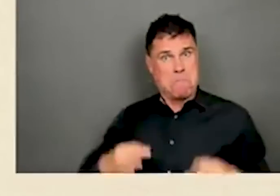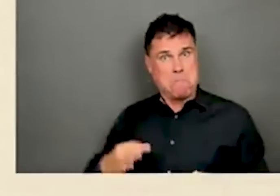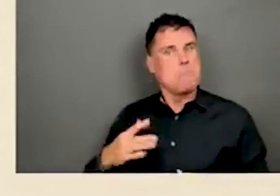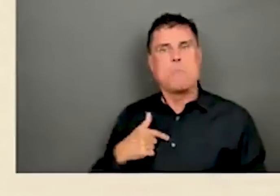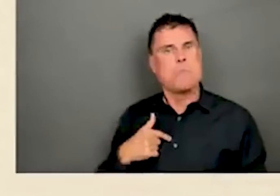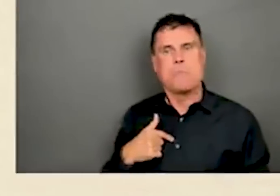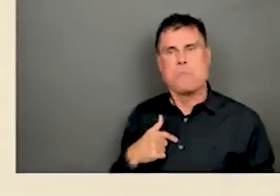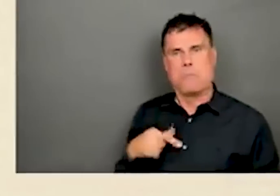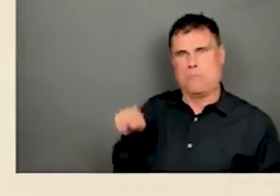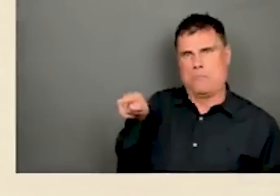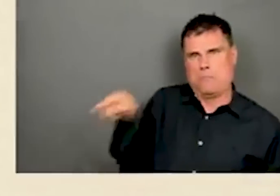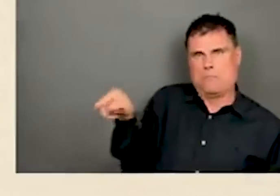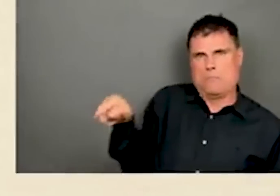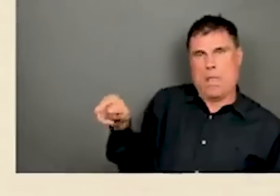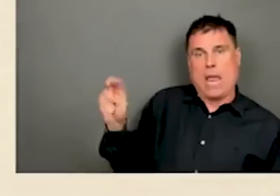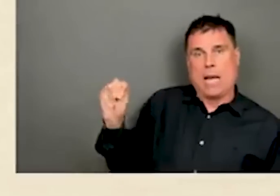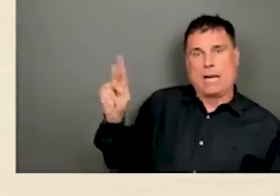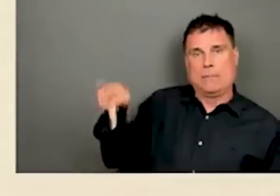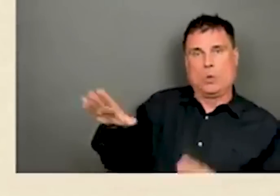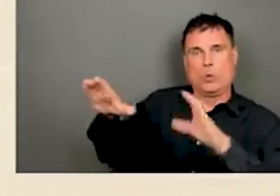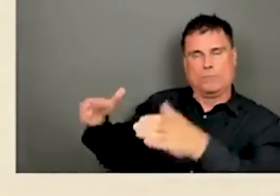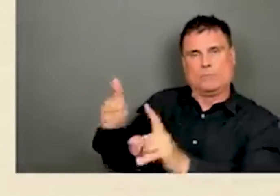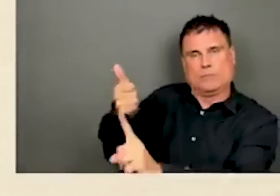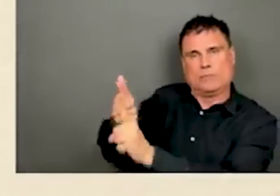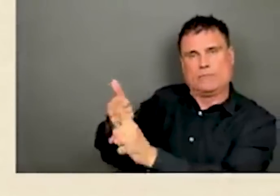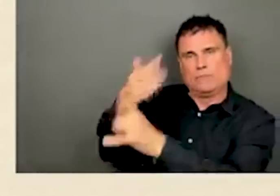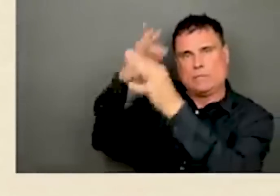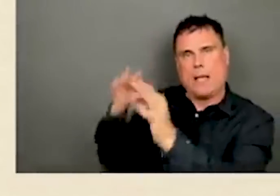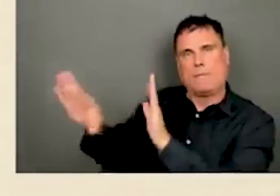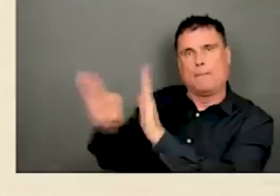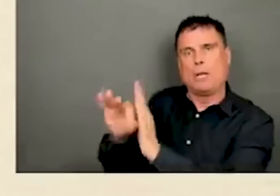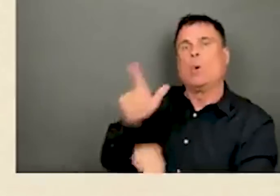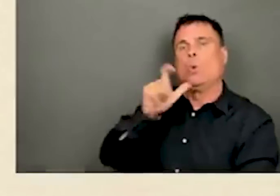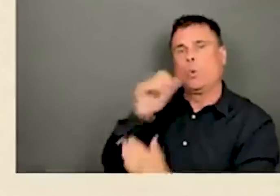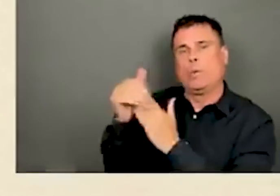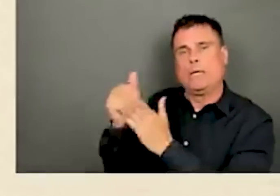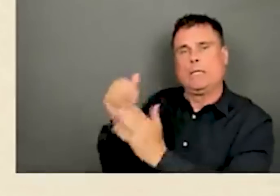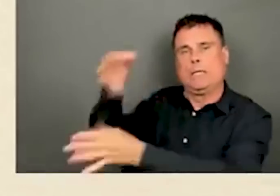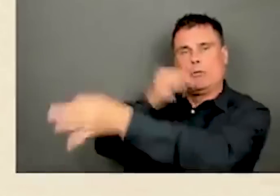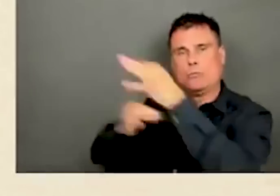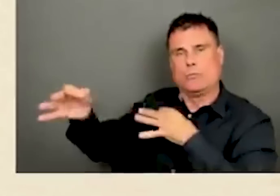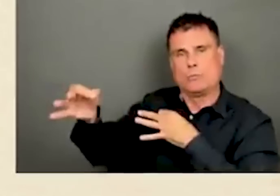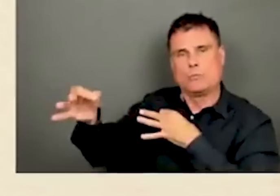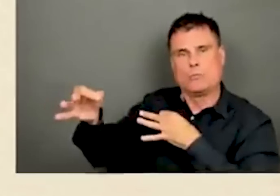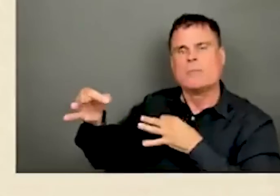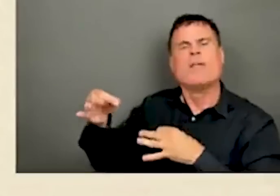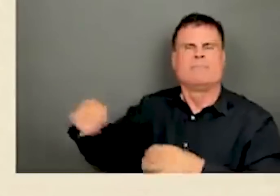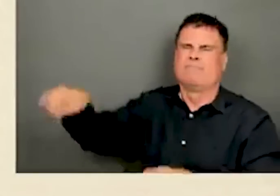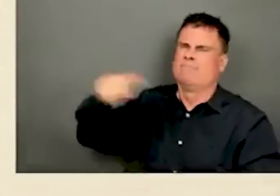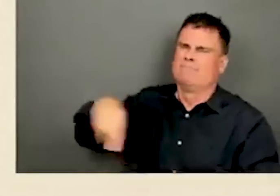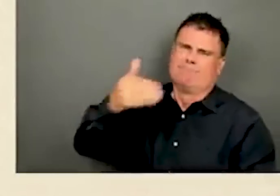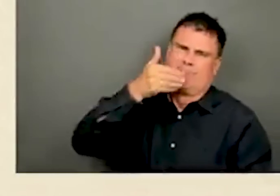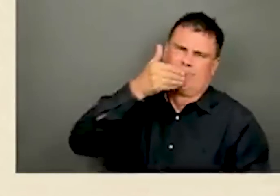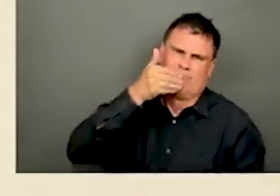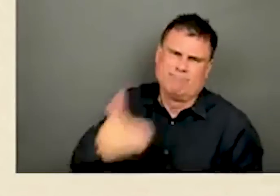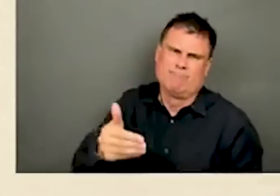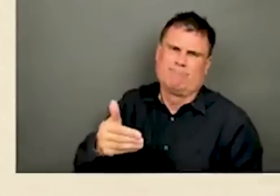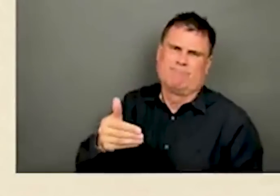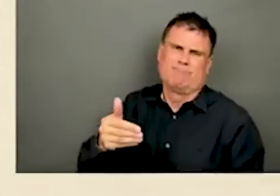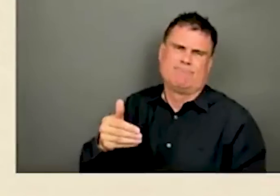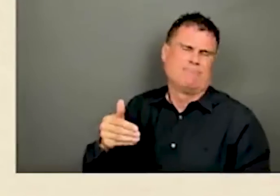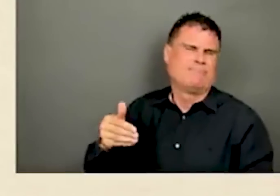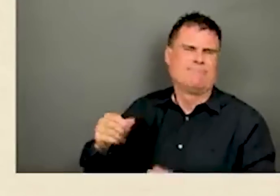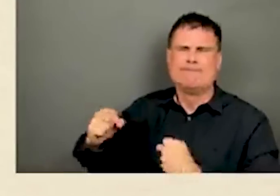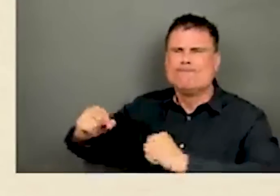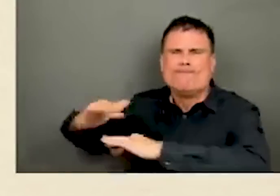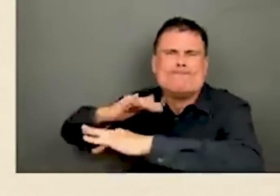party. But I am very confident that we have a capable group of young, dynamic leaders that are prepared to step up, and